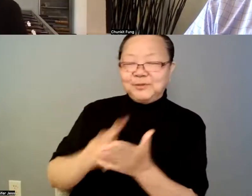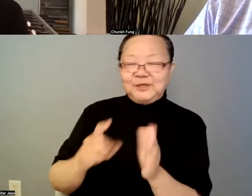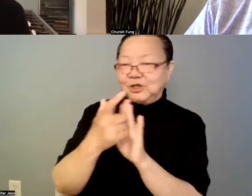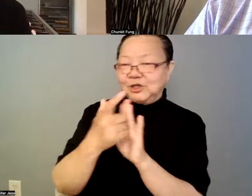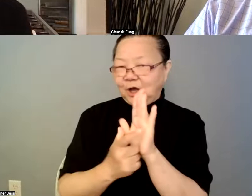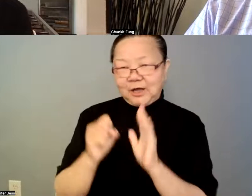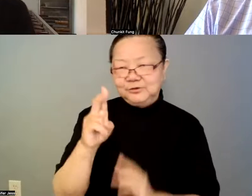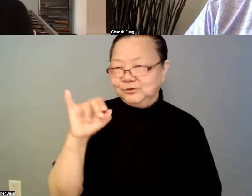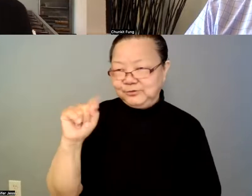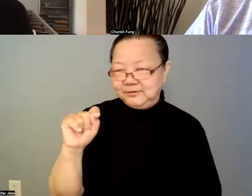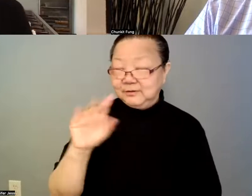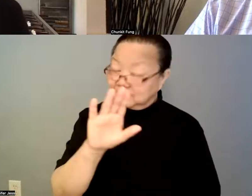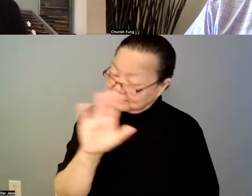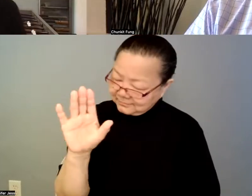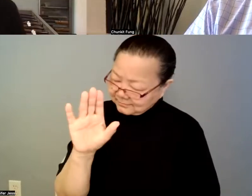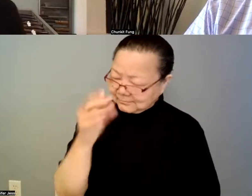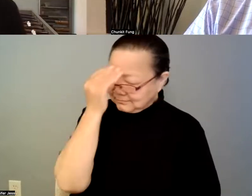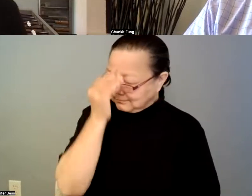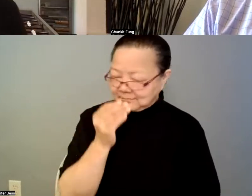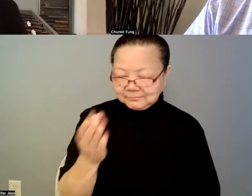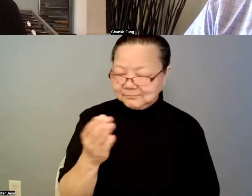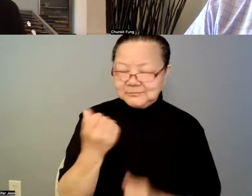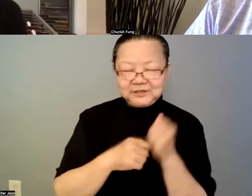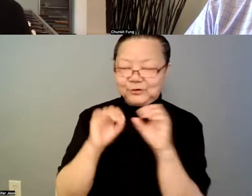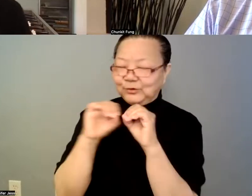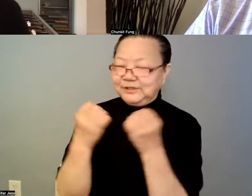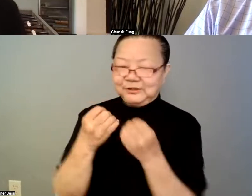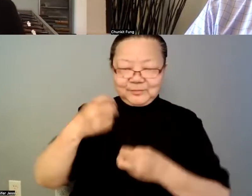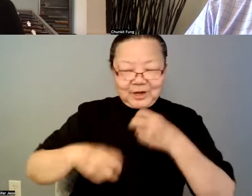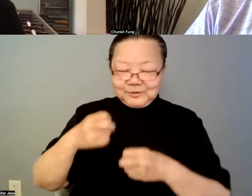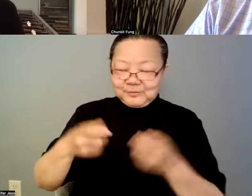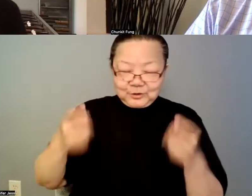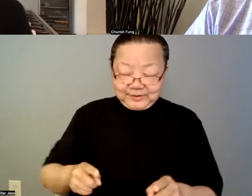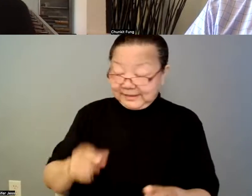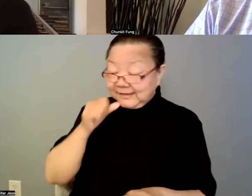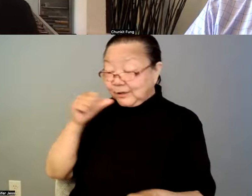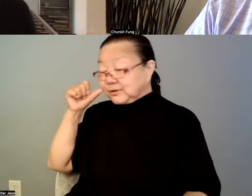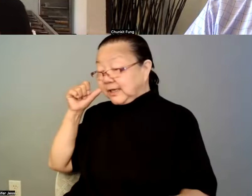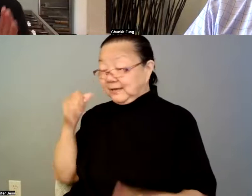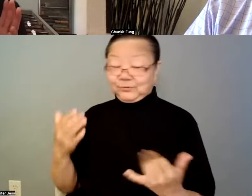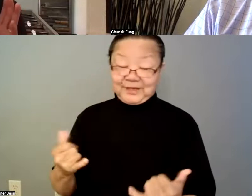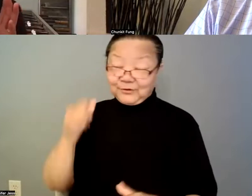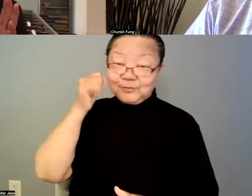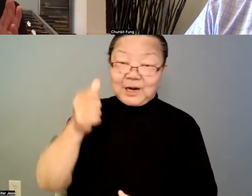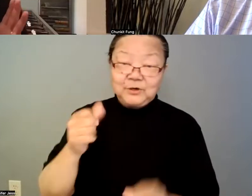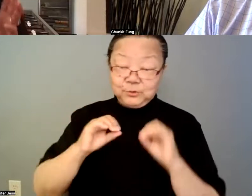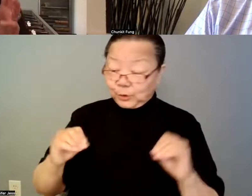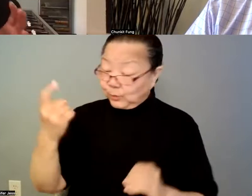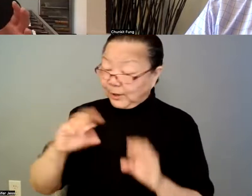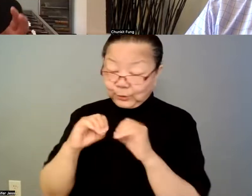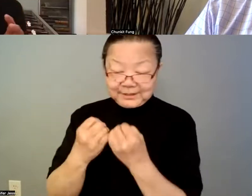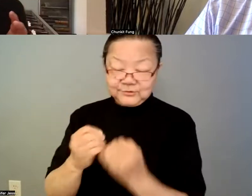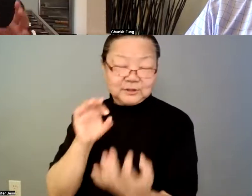that everyone's organizational problem either occurred yesterday, today, or tomorrow. No one is perfect. I do think organizations